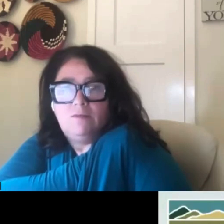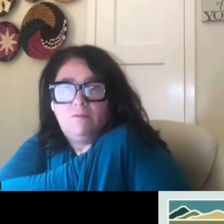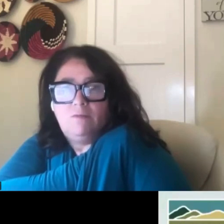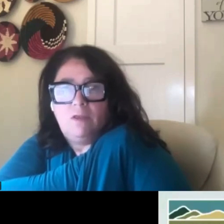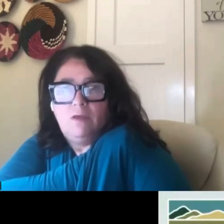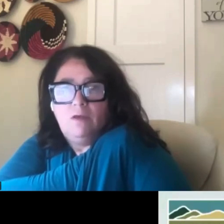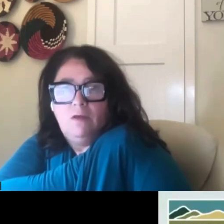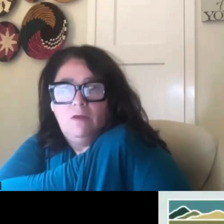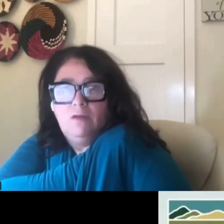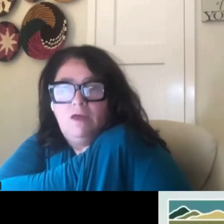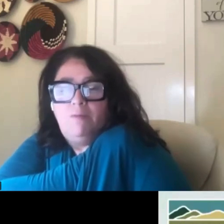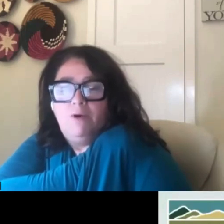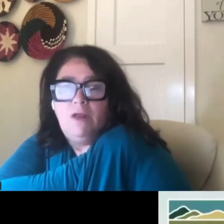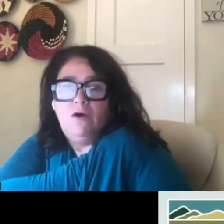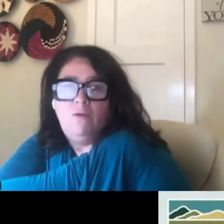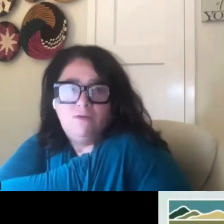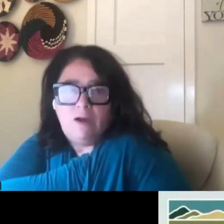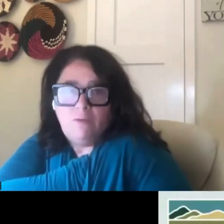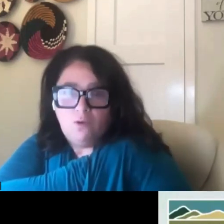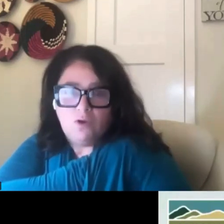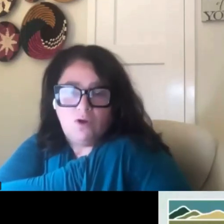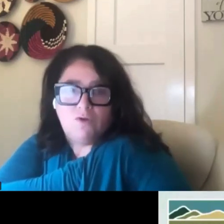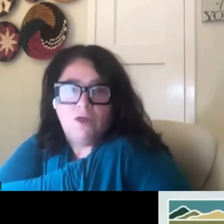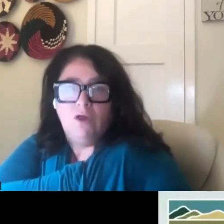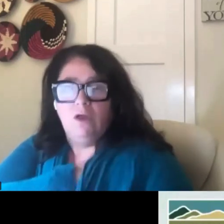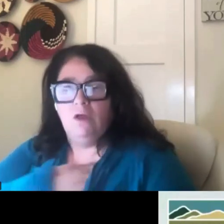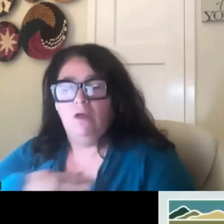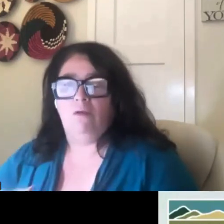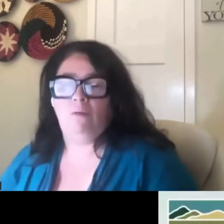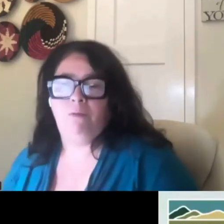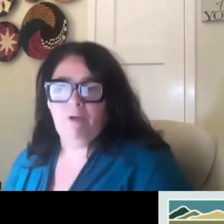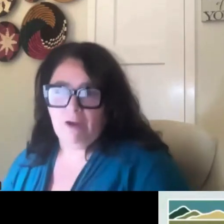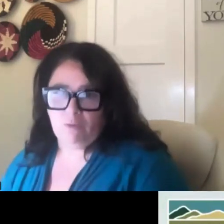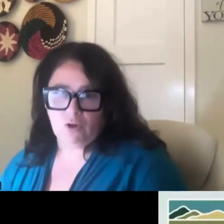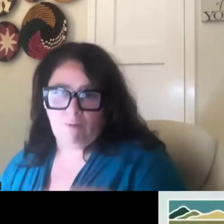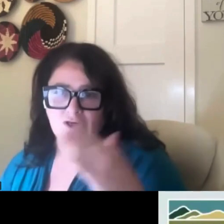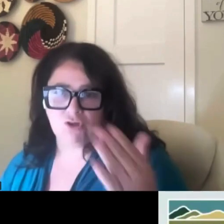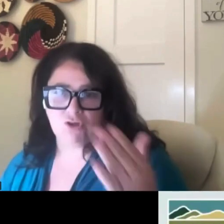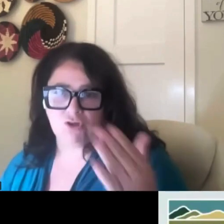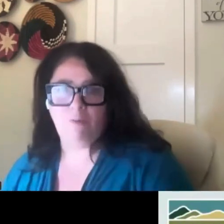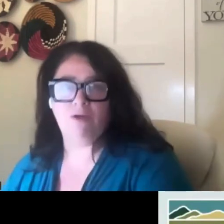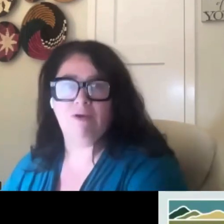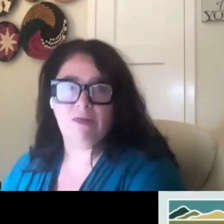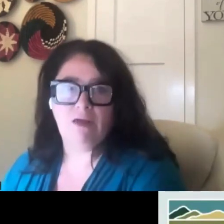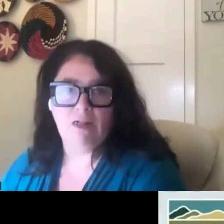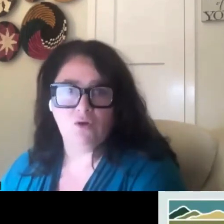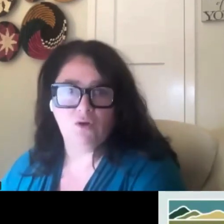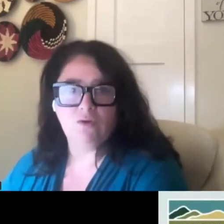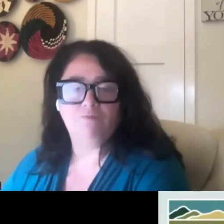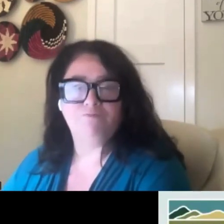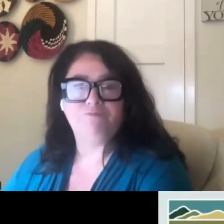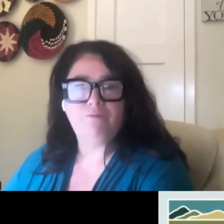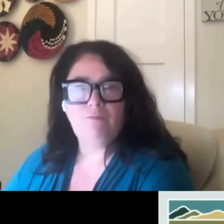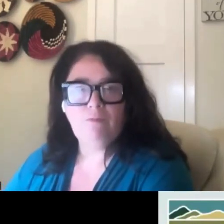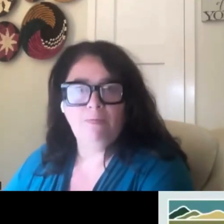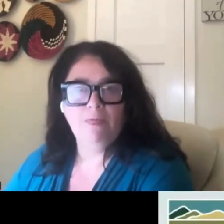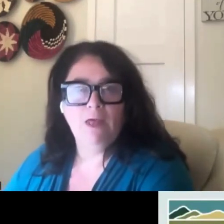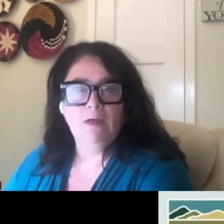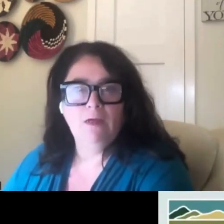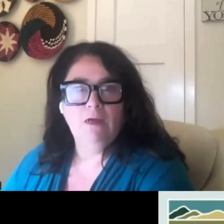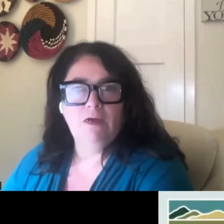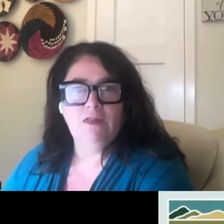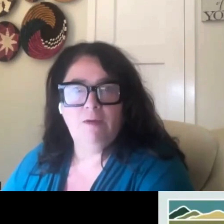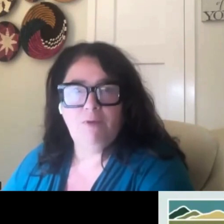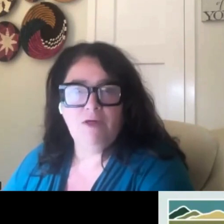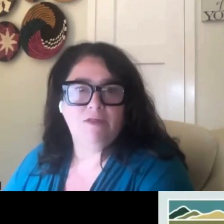then the taller brush. And then if sometimes 3, 4, 5 years after a major forest fire, you now have very dense head-high brush